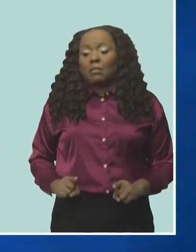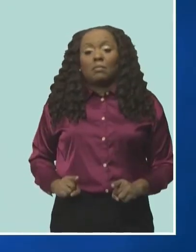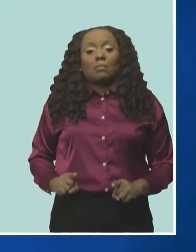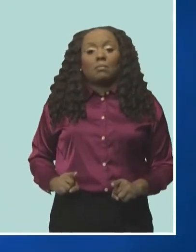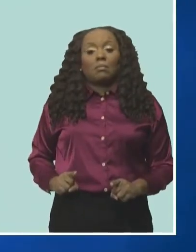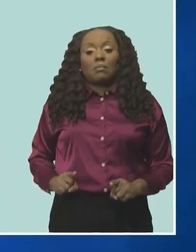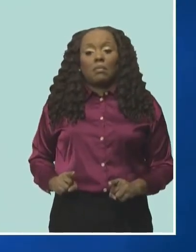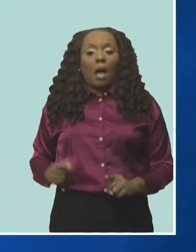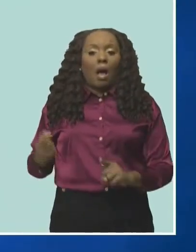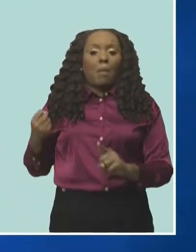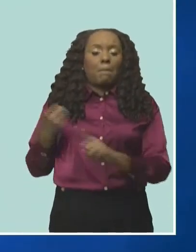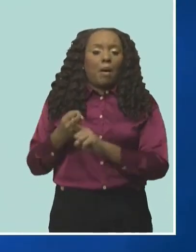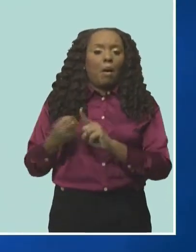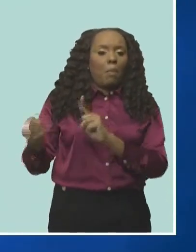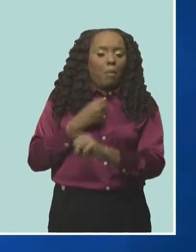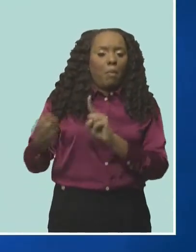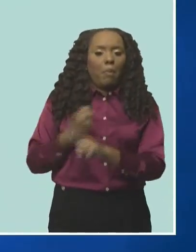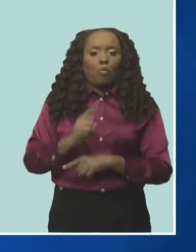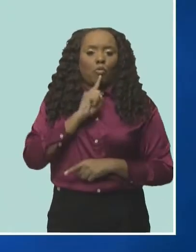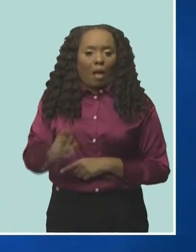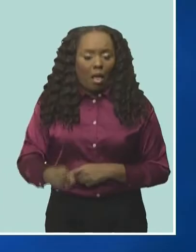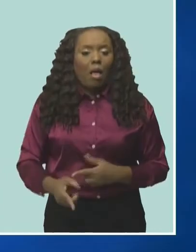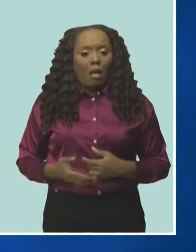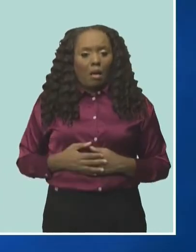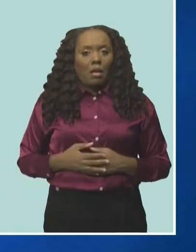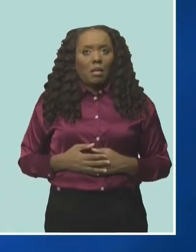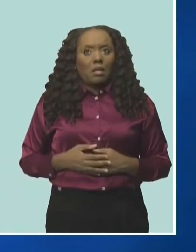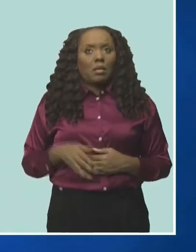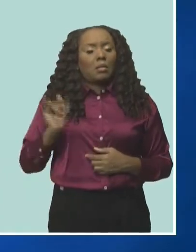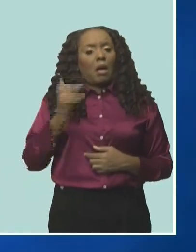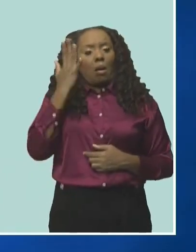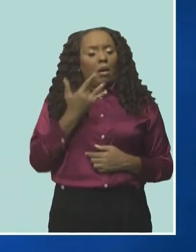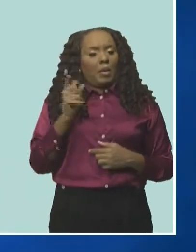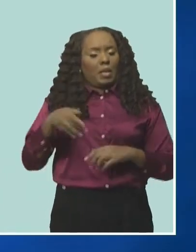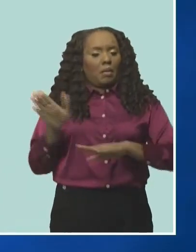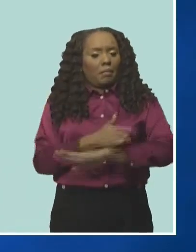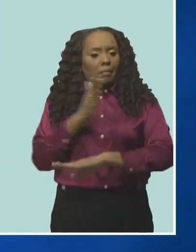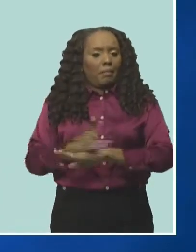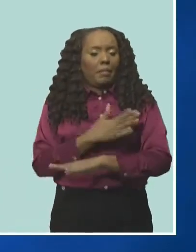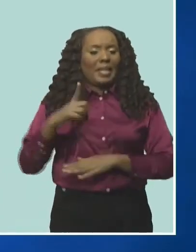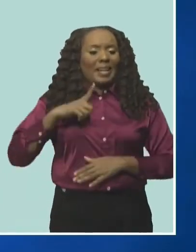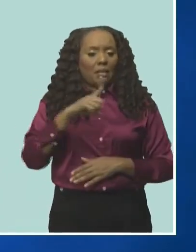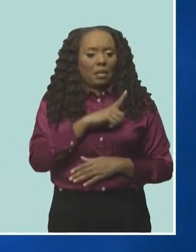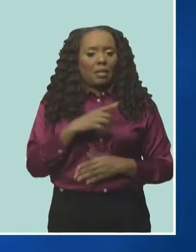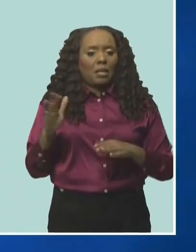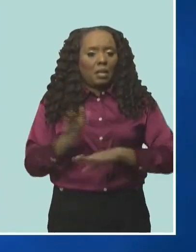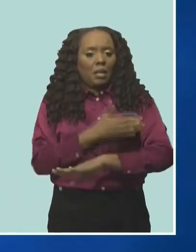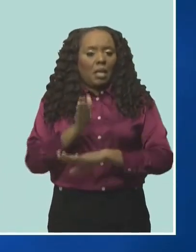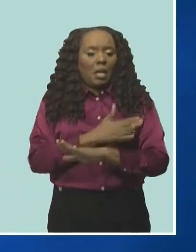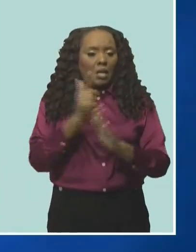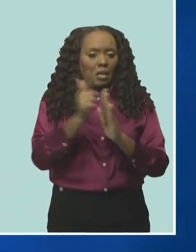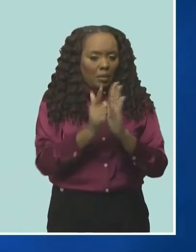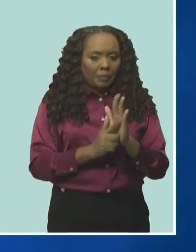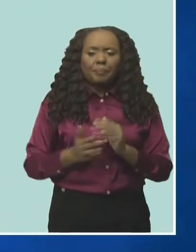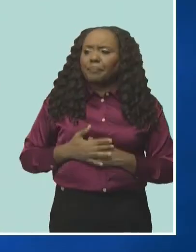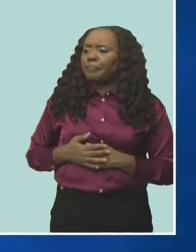we needed to update that act to bring it into this century and into this time that we're in. Okay, we've heard